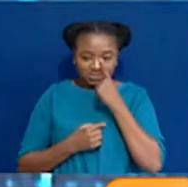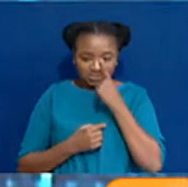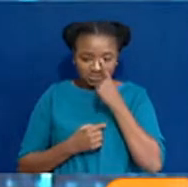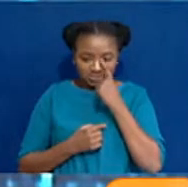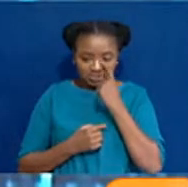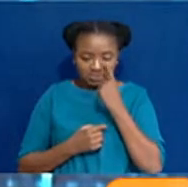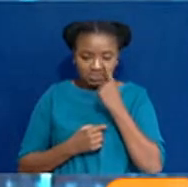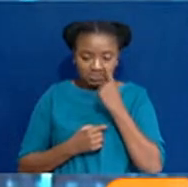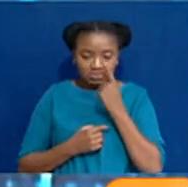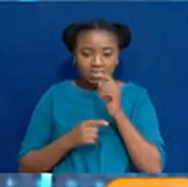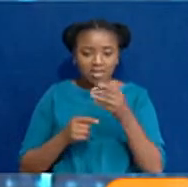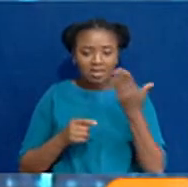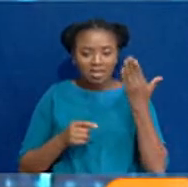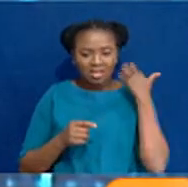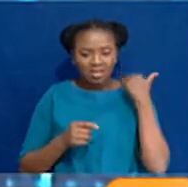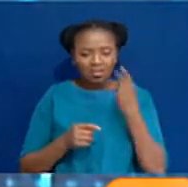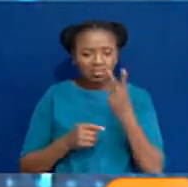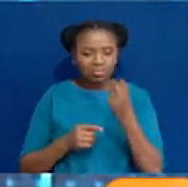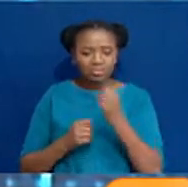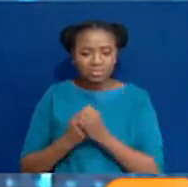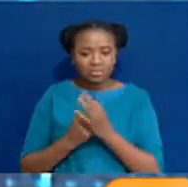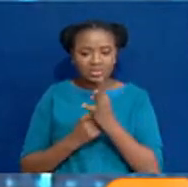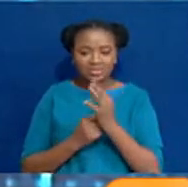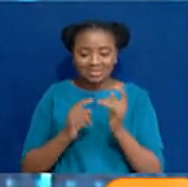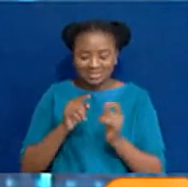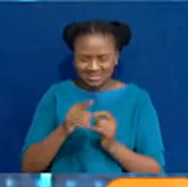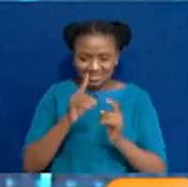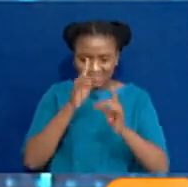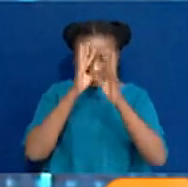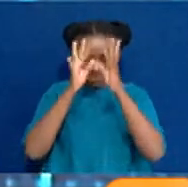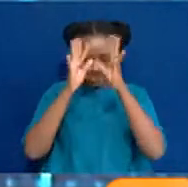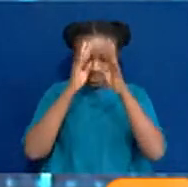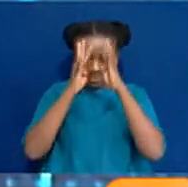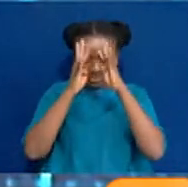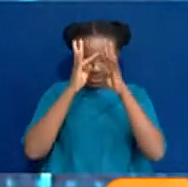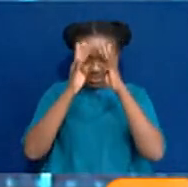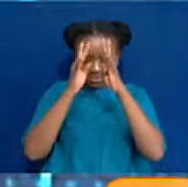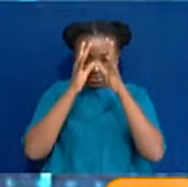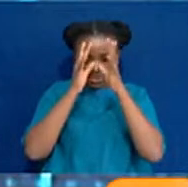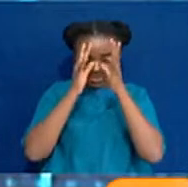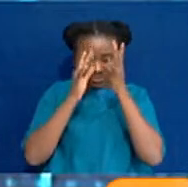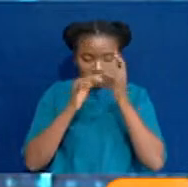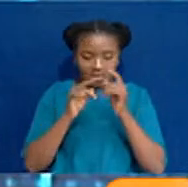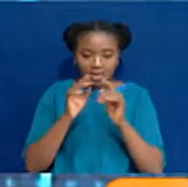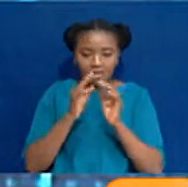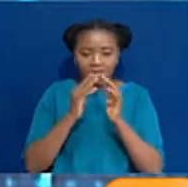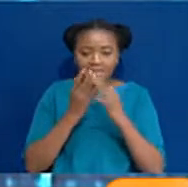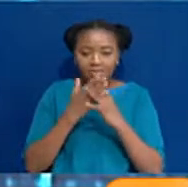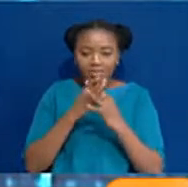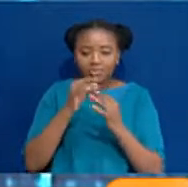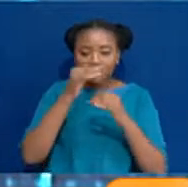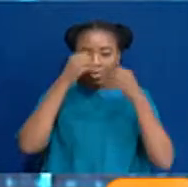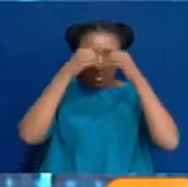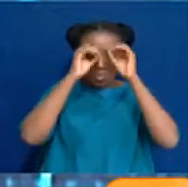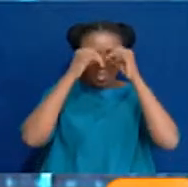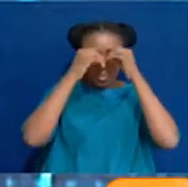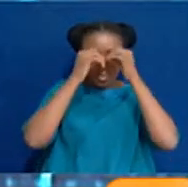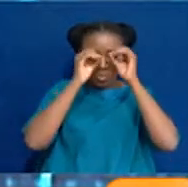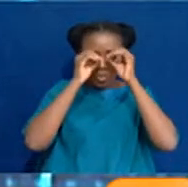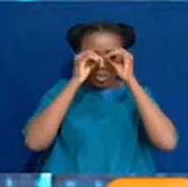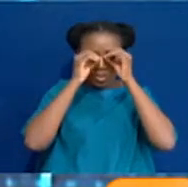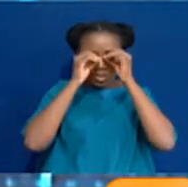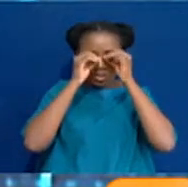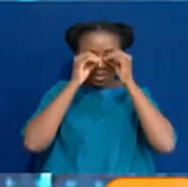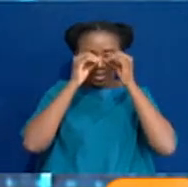Information available at my disposal is that this was an initiative between Google, the ministry, and Telecom Kenya. But